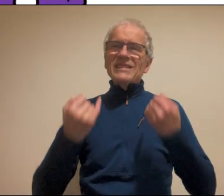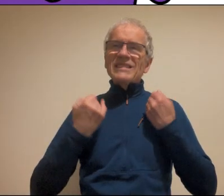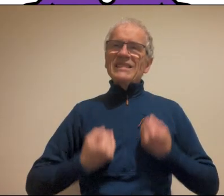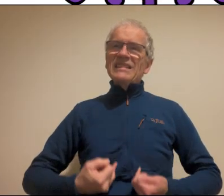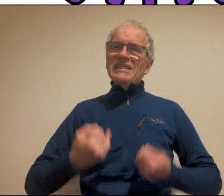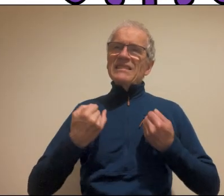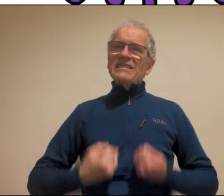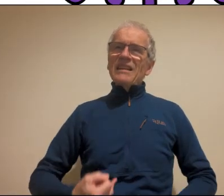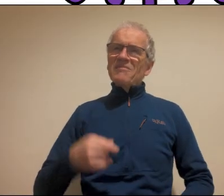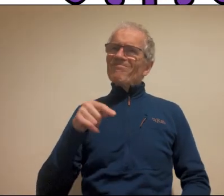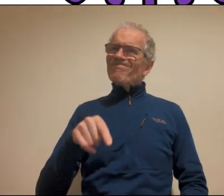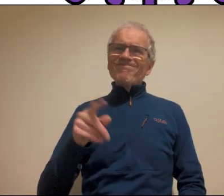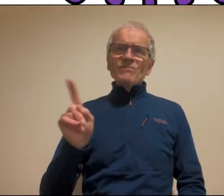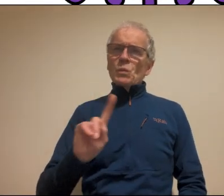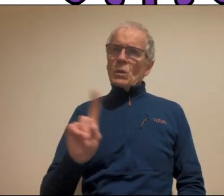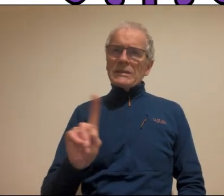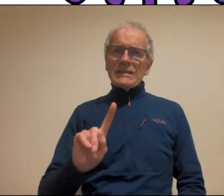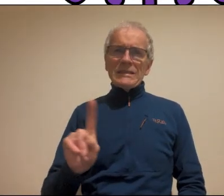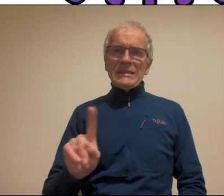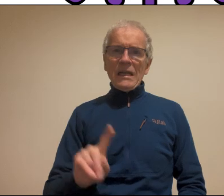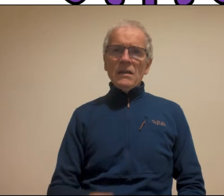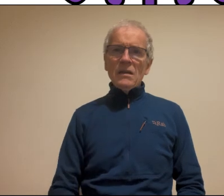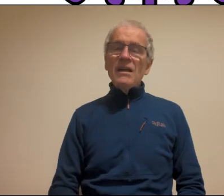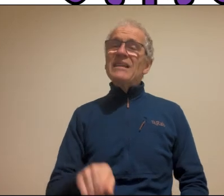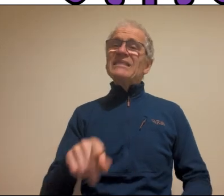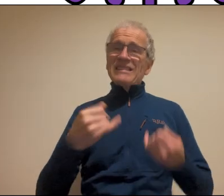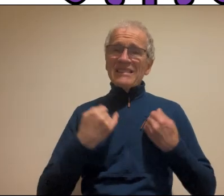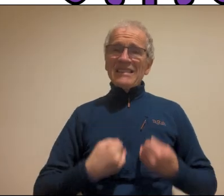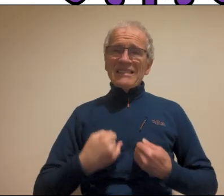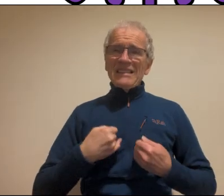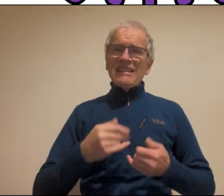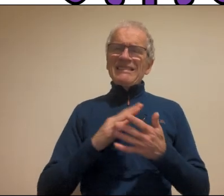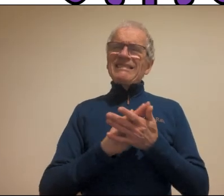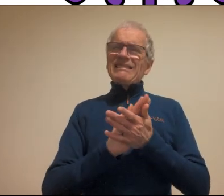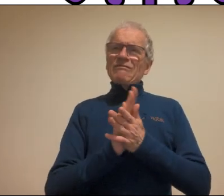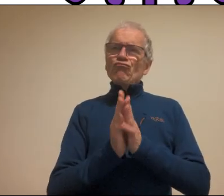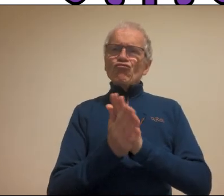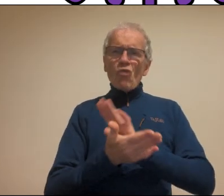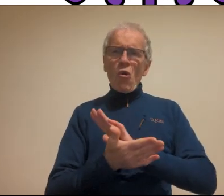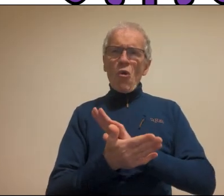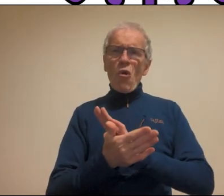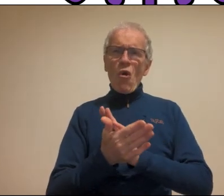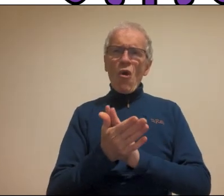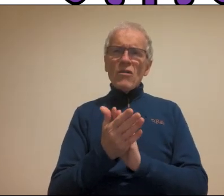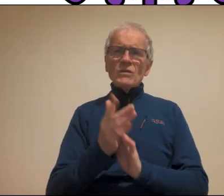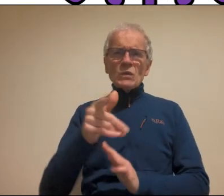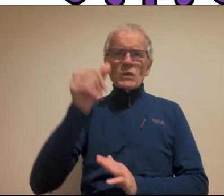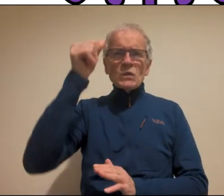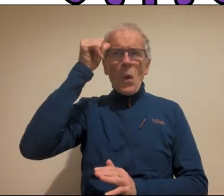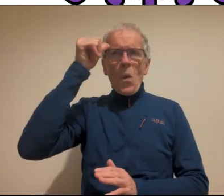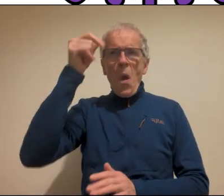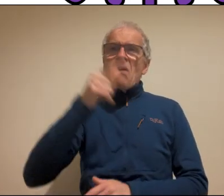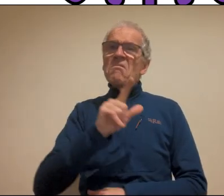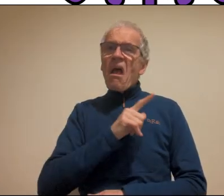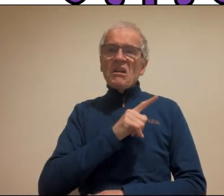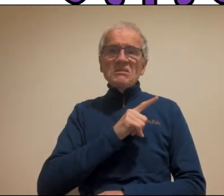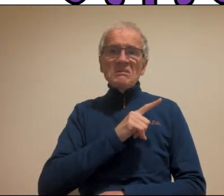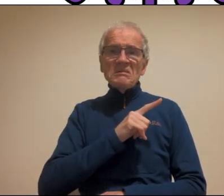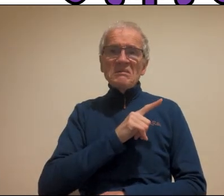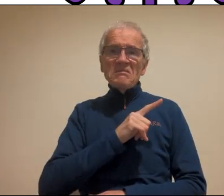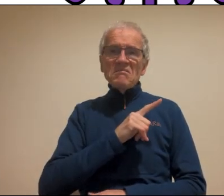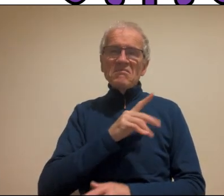A disease is a disorder that has a known cause and a distinctive group of symptoms, signs, or changes in